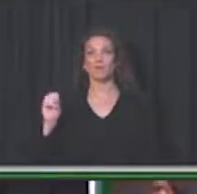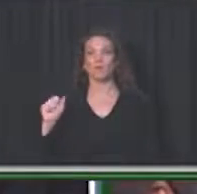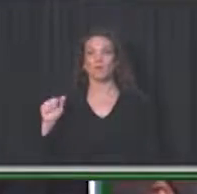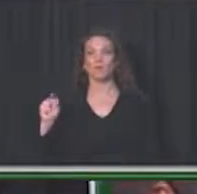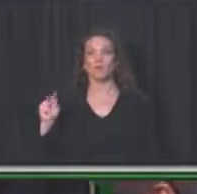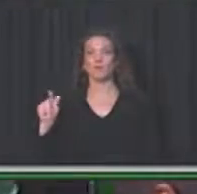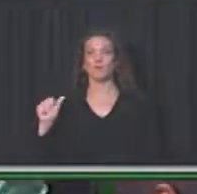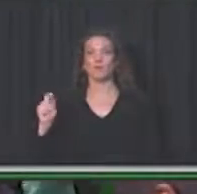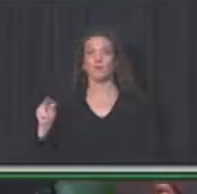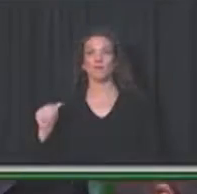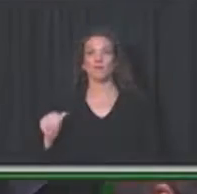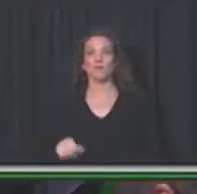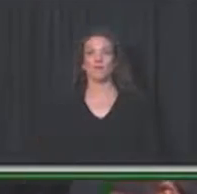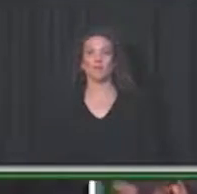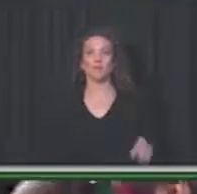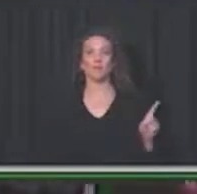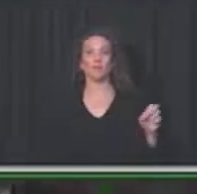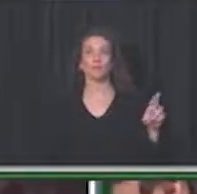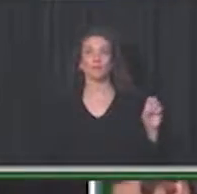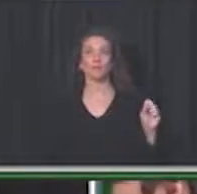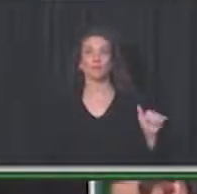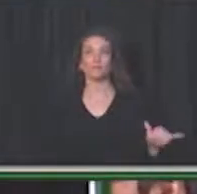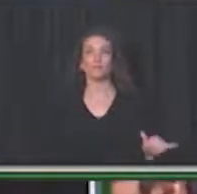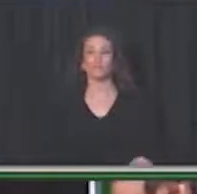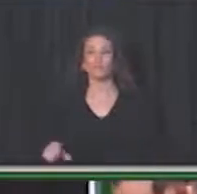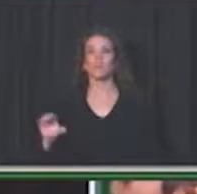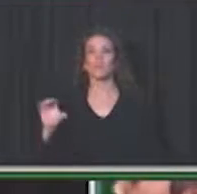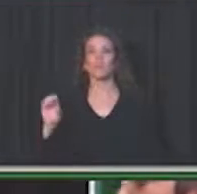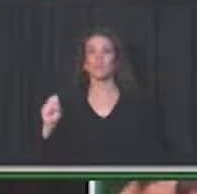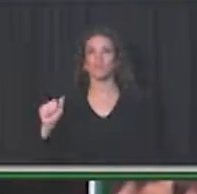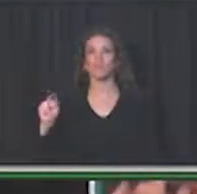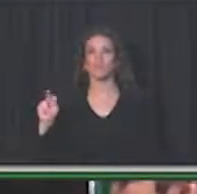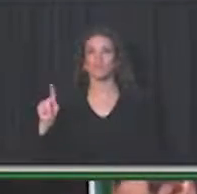Omar Gorsi. Tatiana Gavrilash.